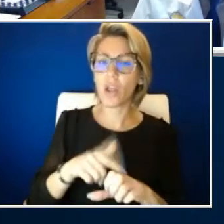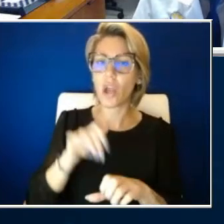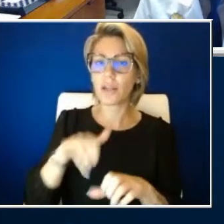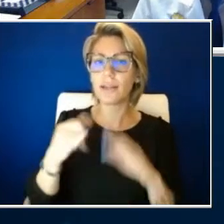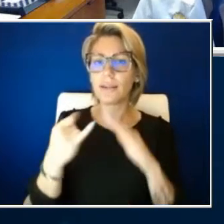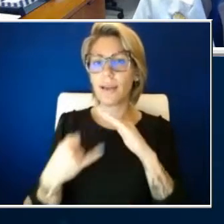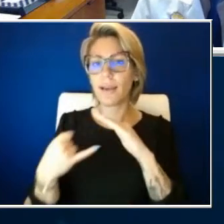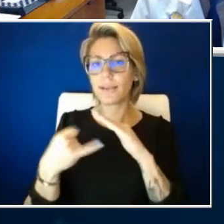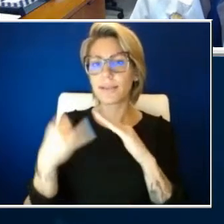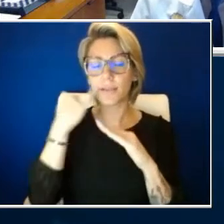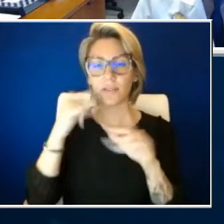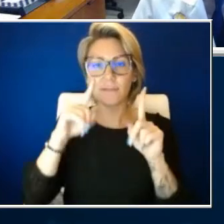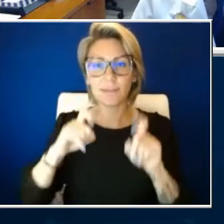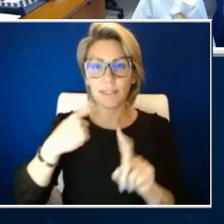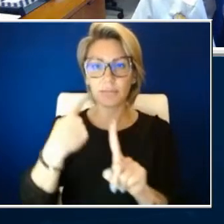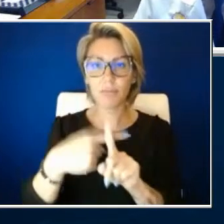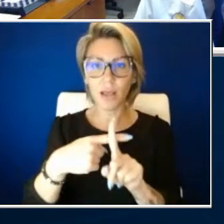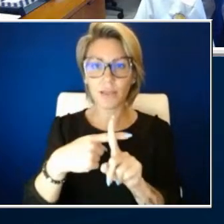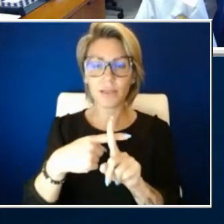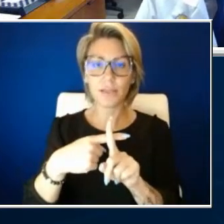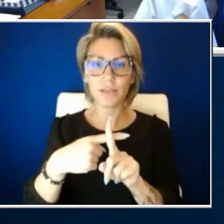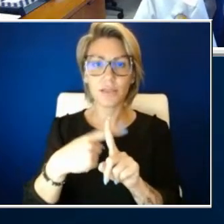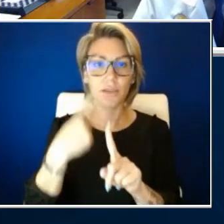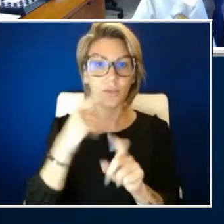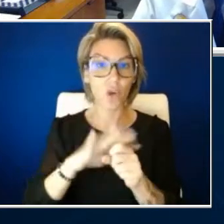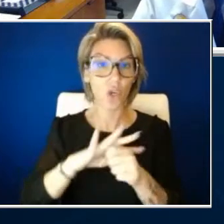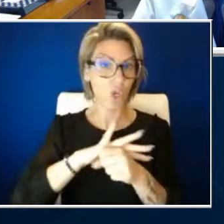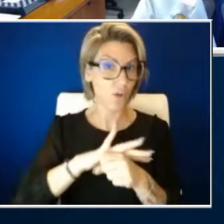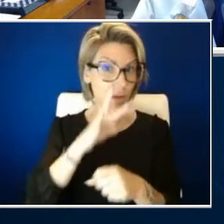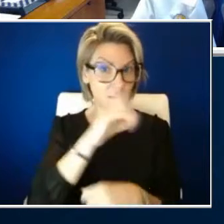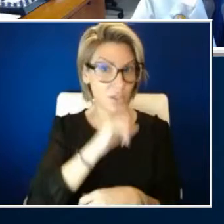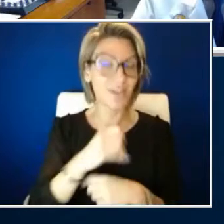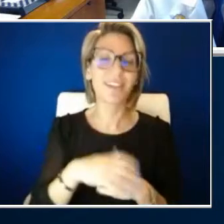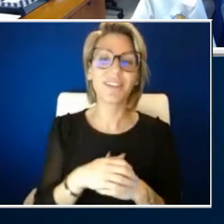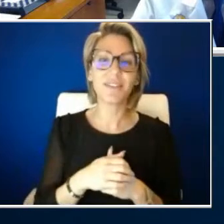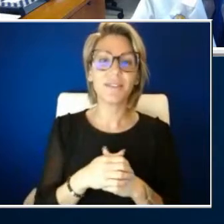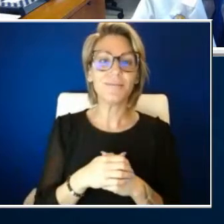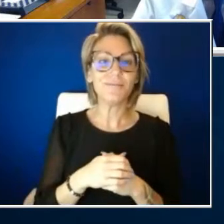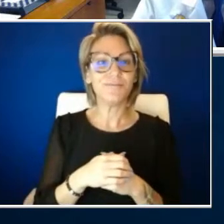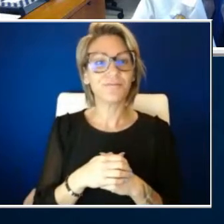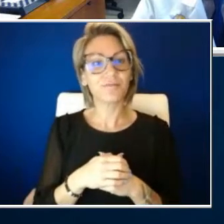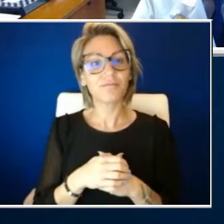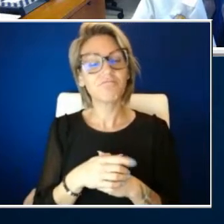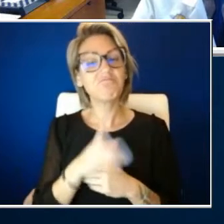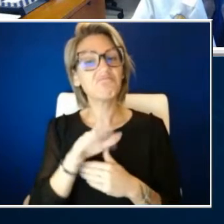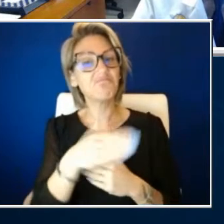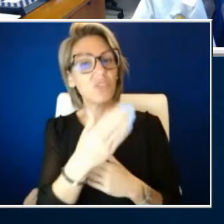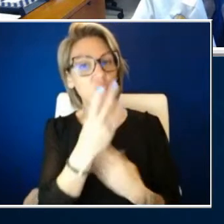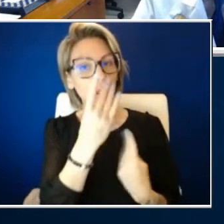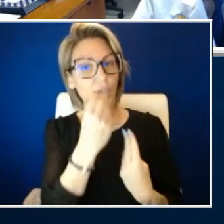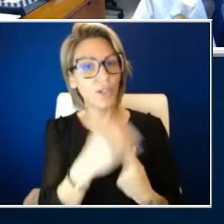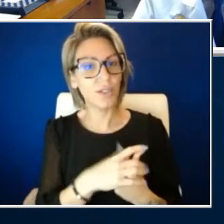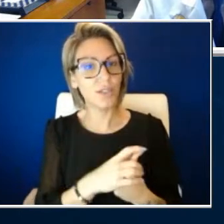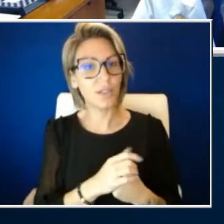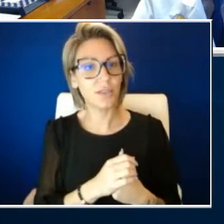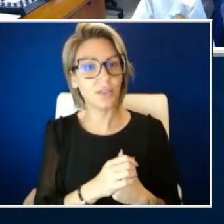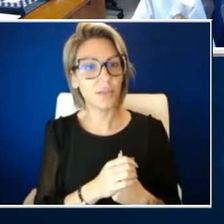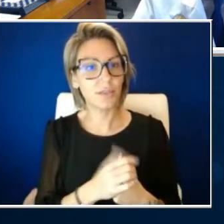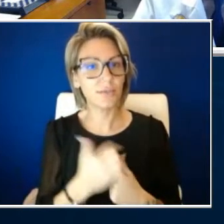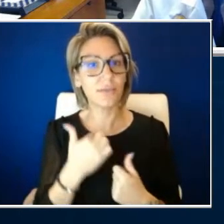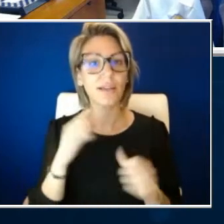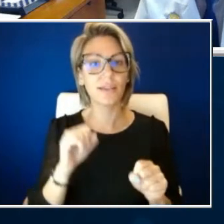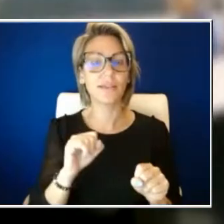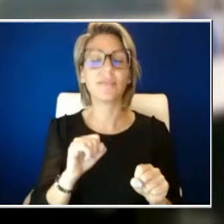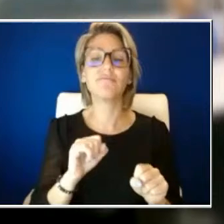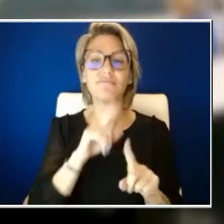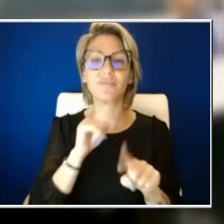test positive? For COVID, I'm assuming. All right, Chakshu, what are your thoughts? Yeah, I can answer